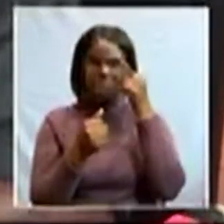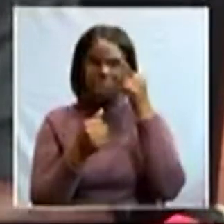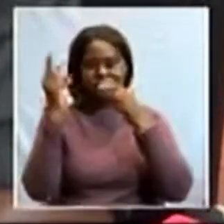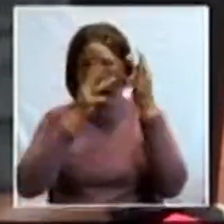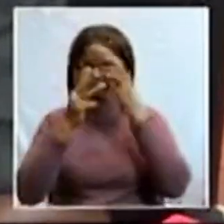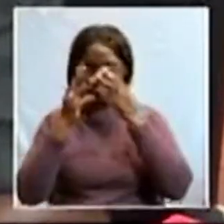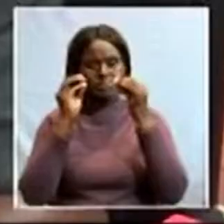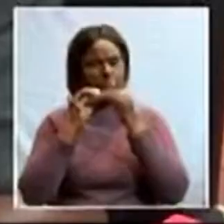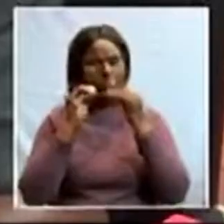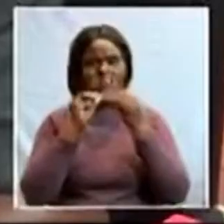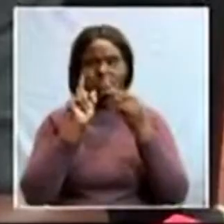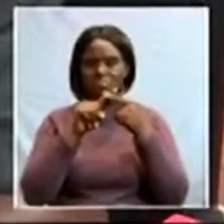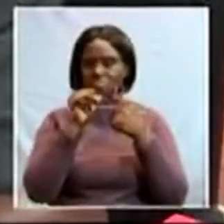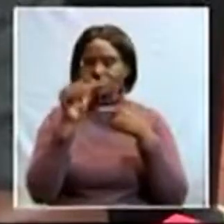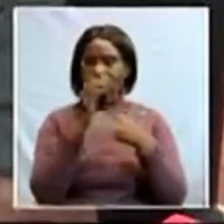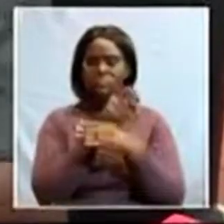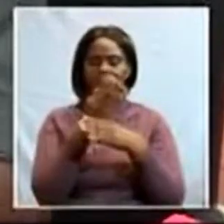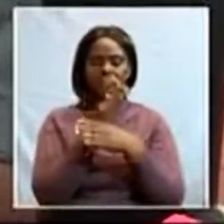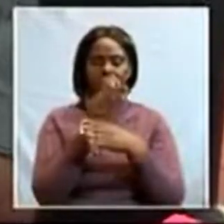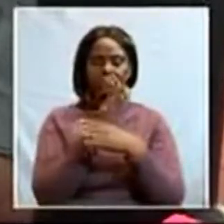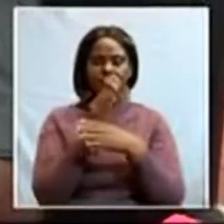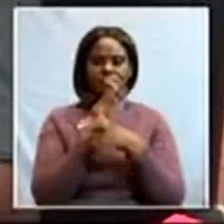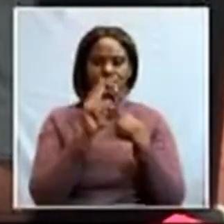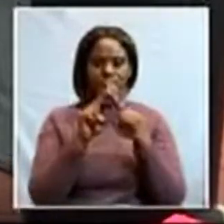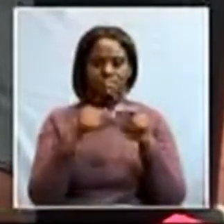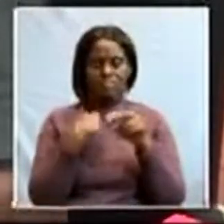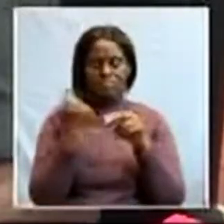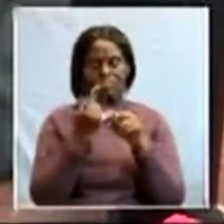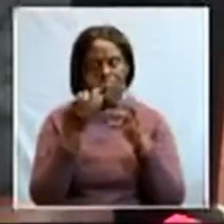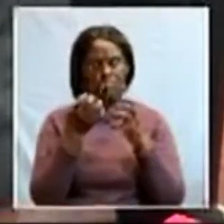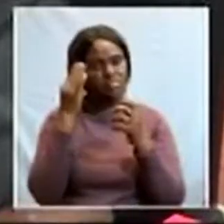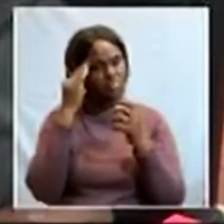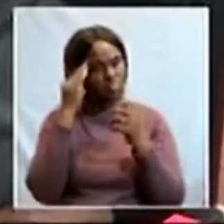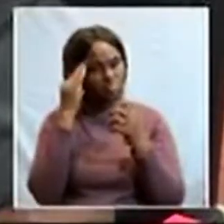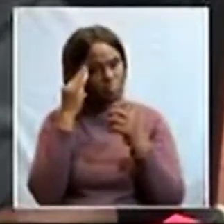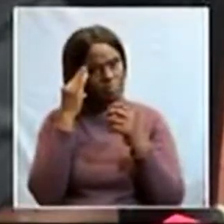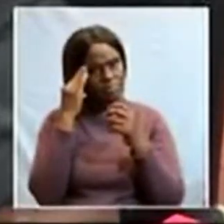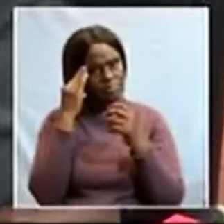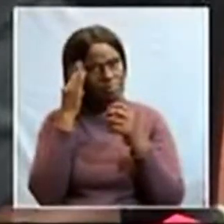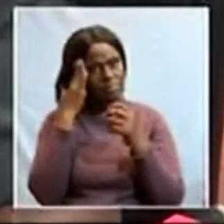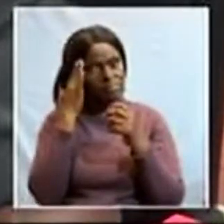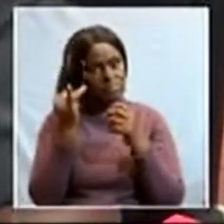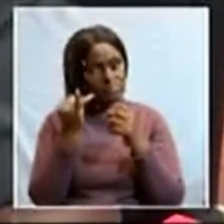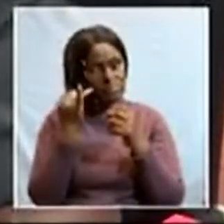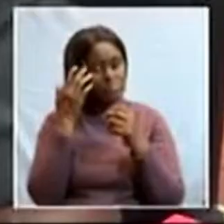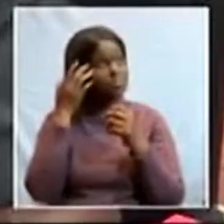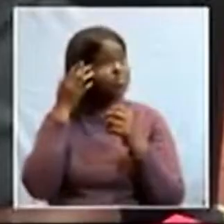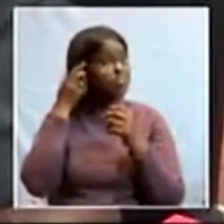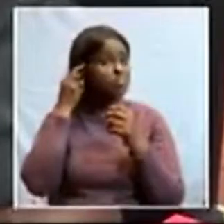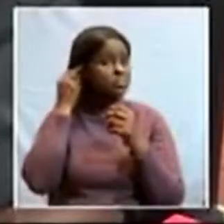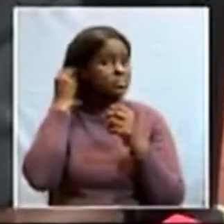this particular transaction. Chair, I just want to find out why